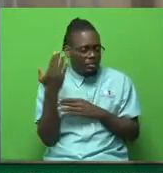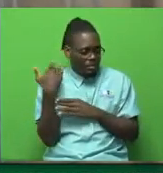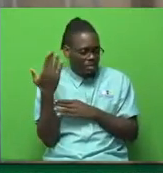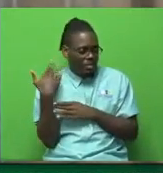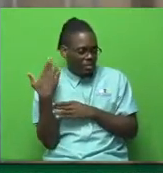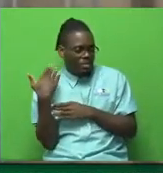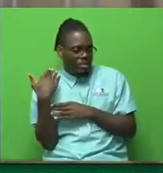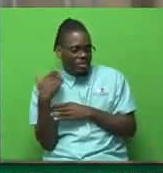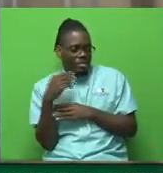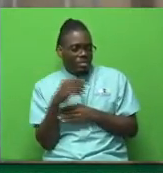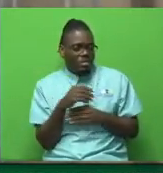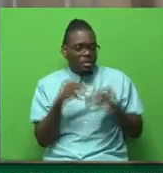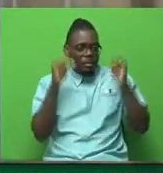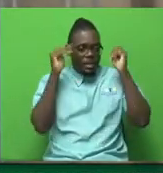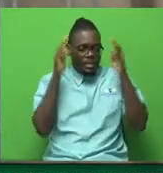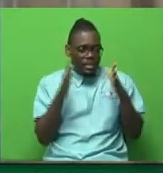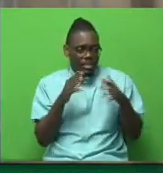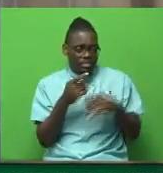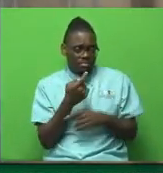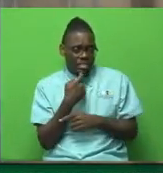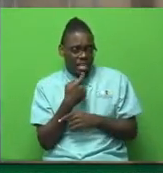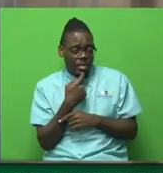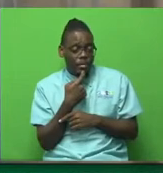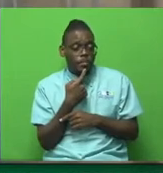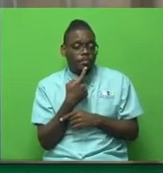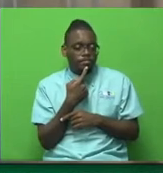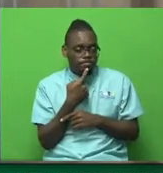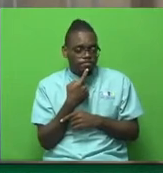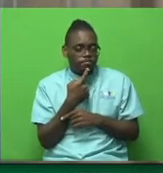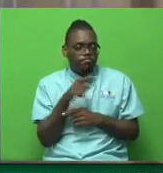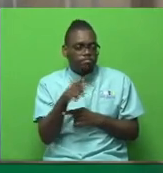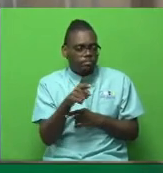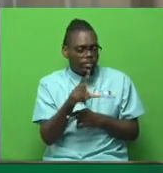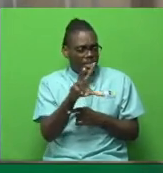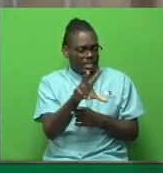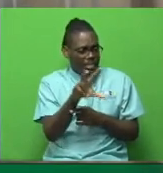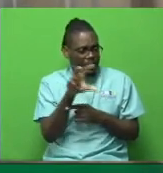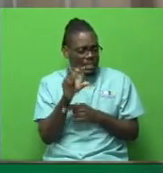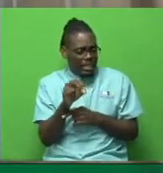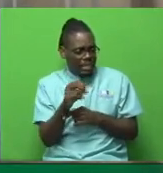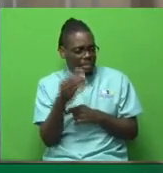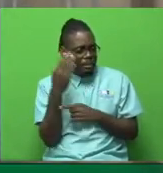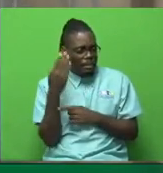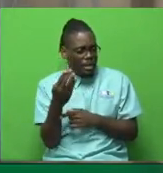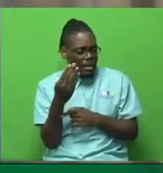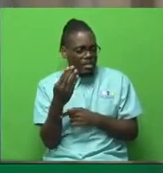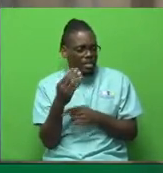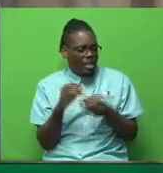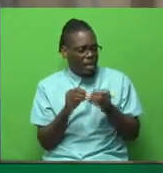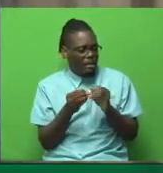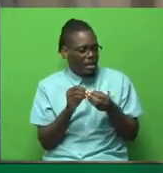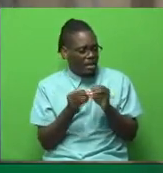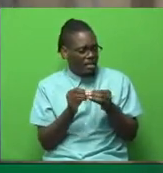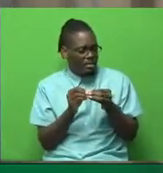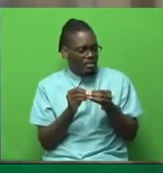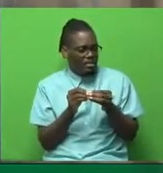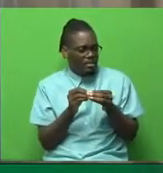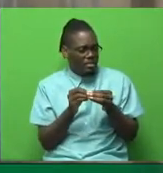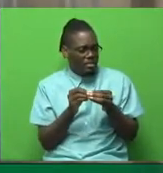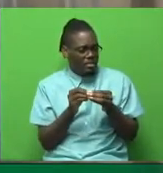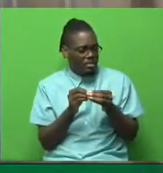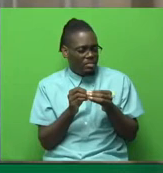the minister cited this 30 billion dollar figure trying to tell the population that things were so bad he actually had to